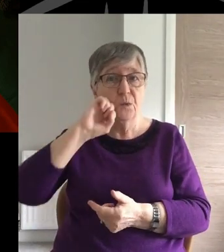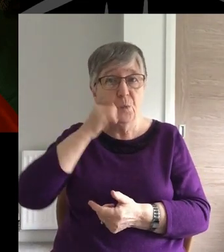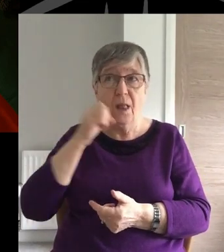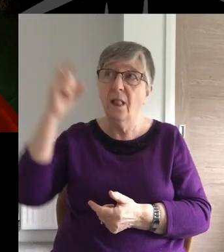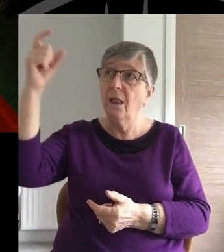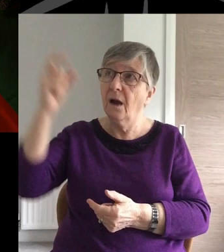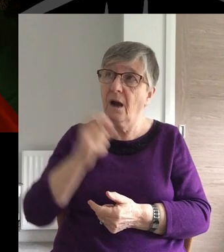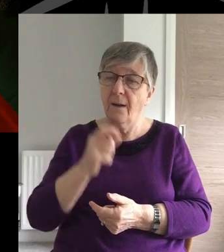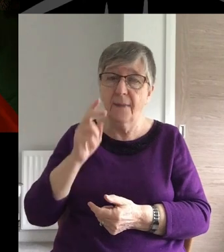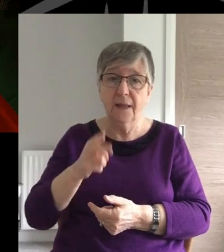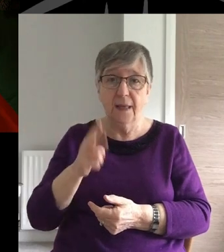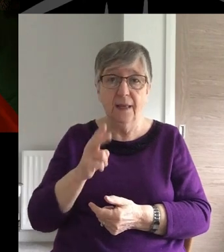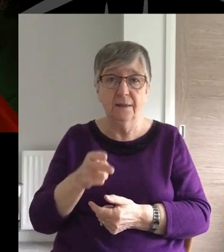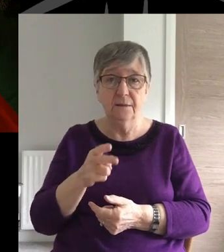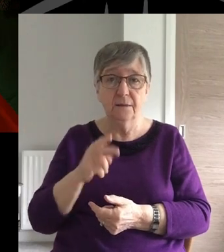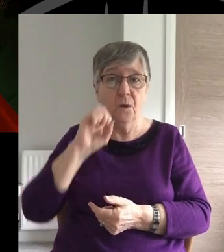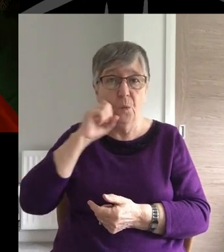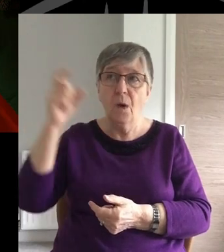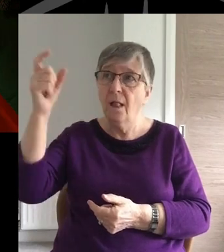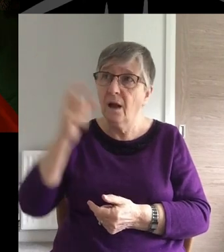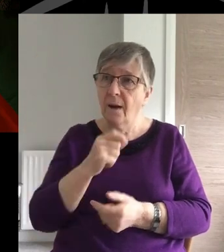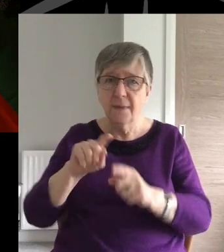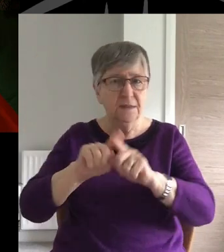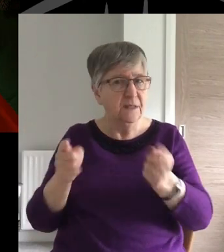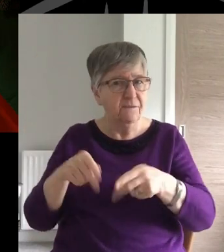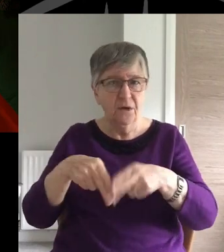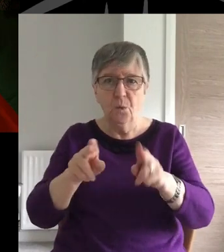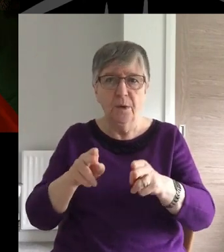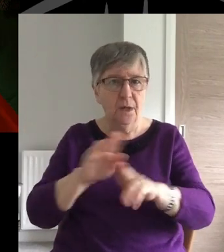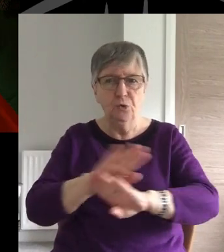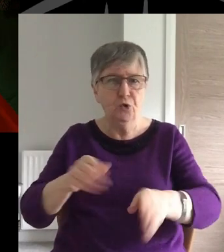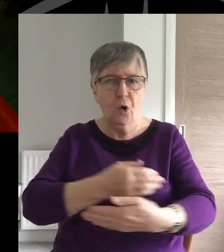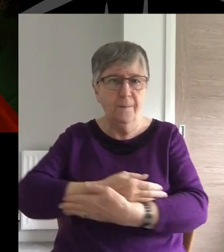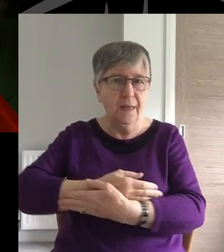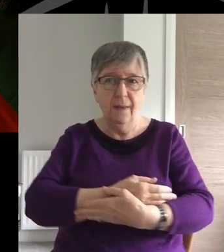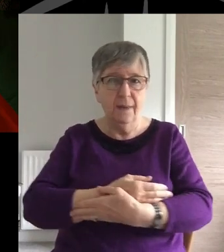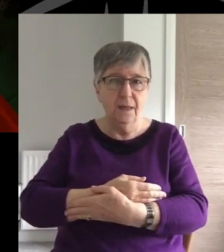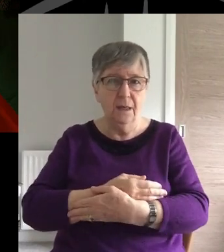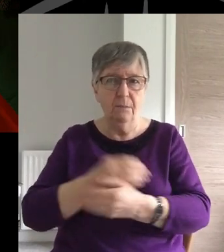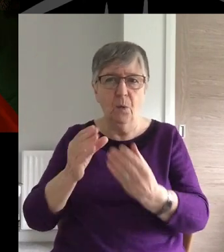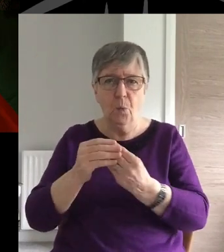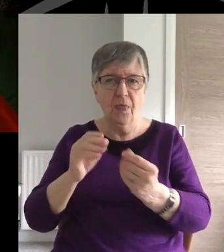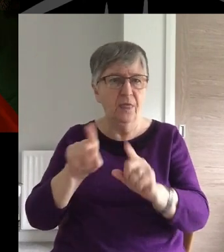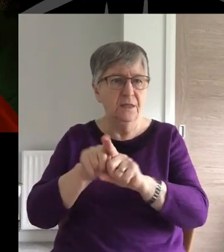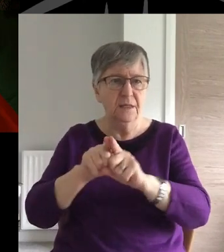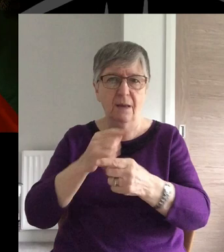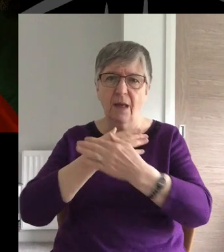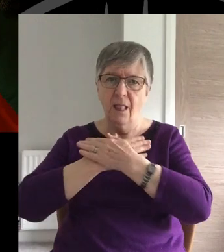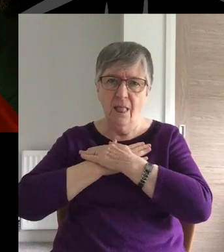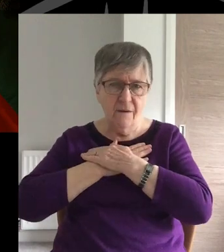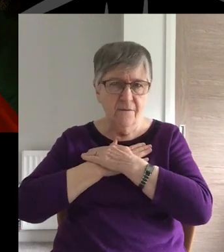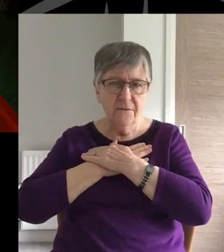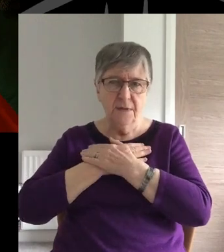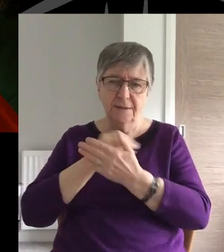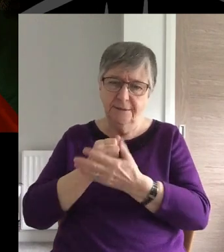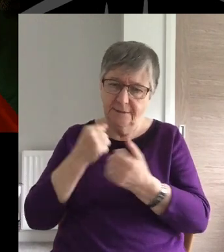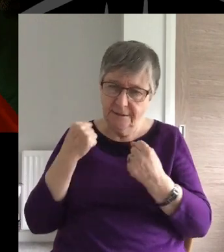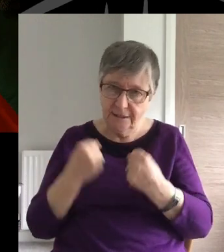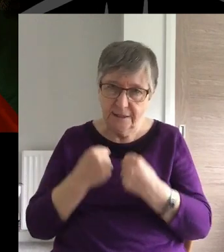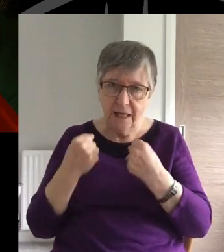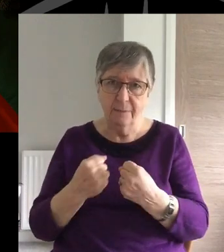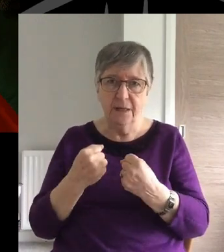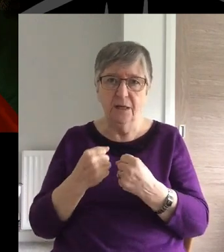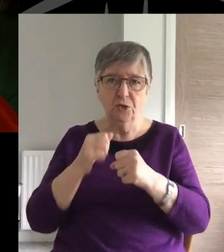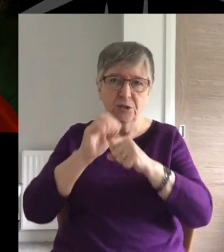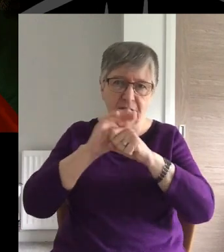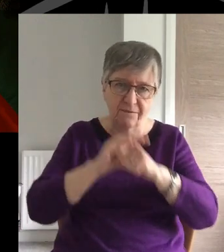again. He will come in very different circumstances, but with the same love and the same determination, defeat